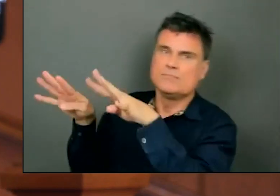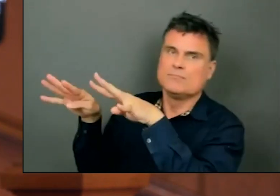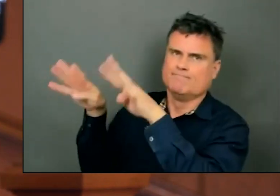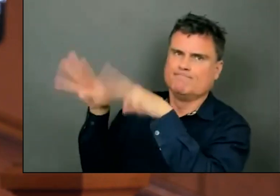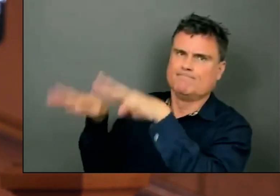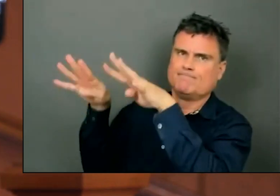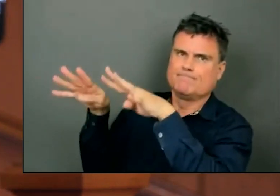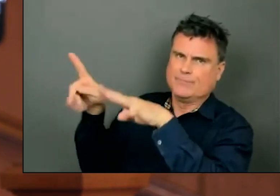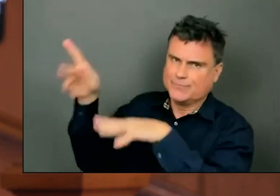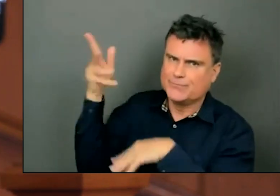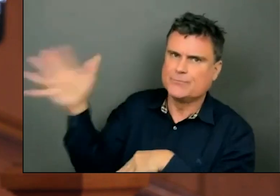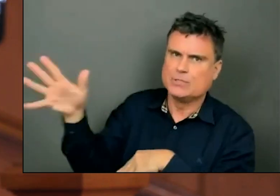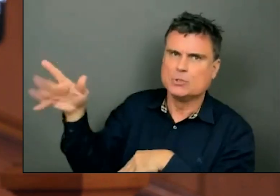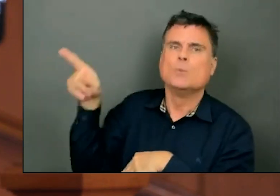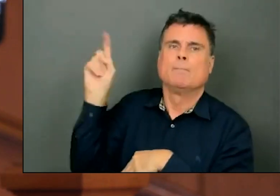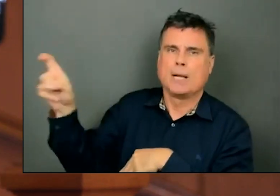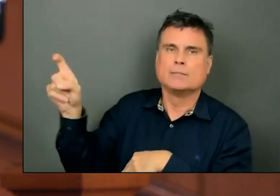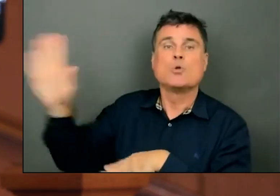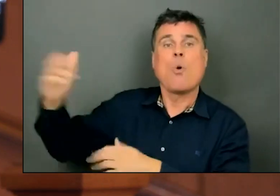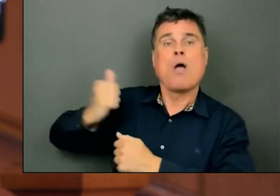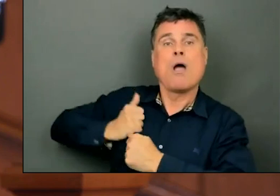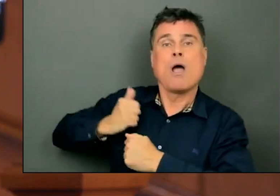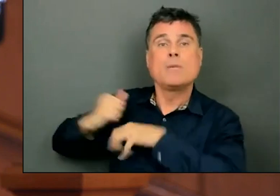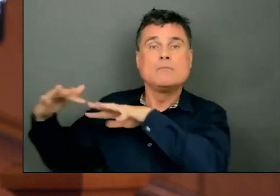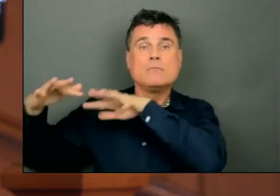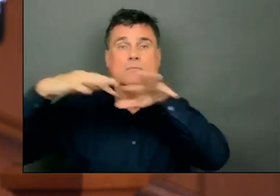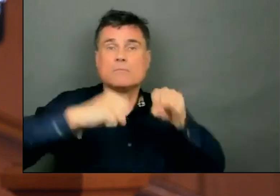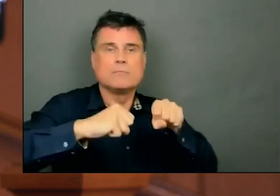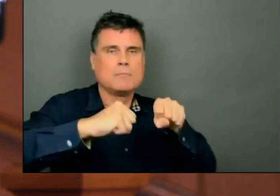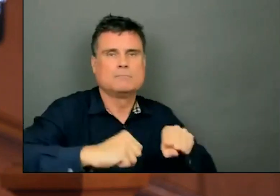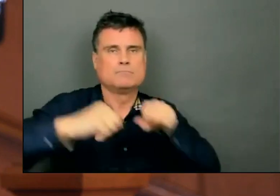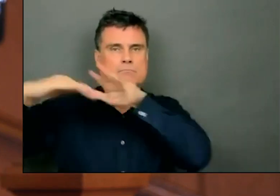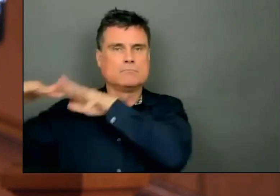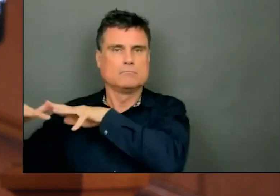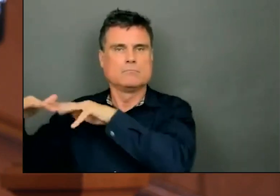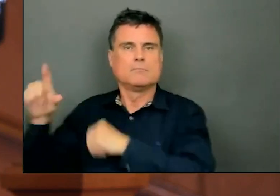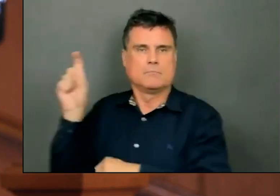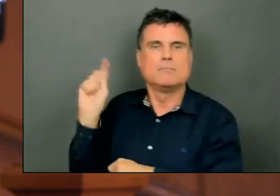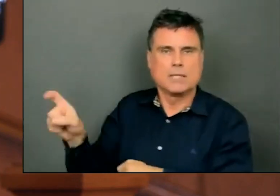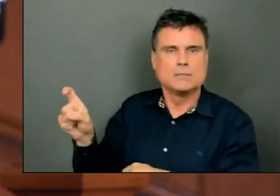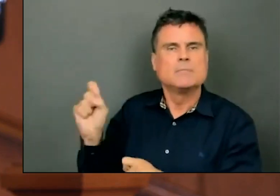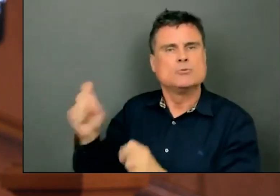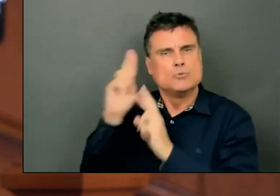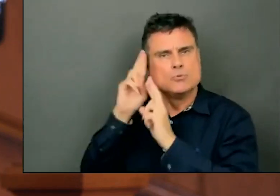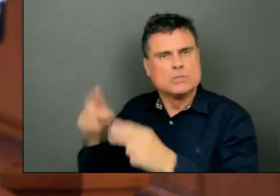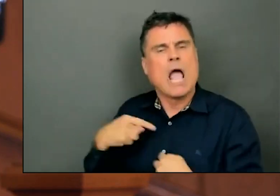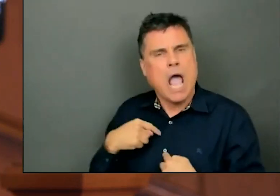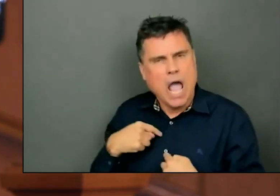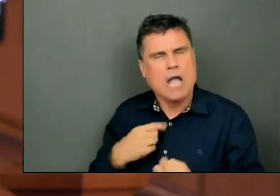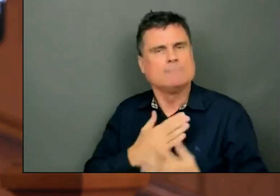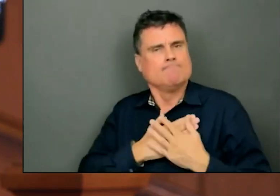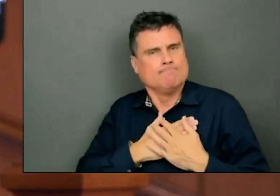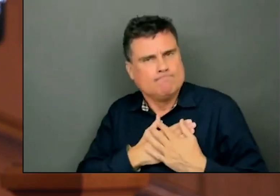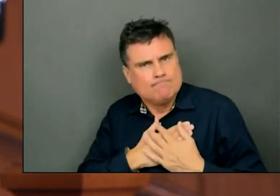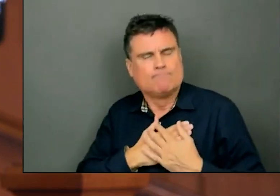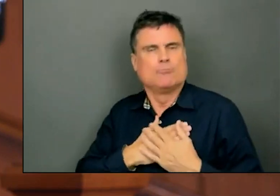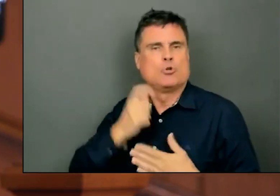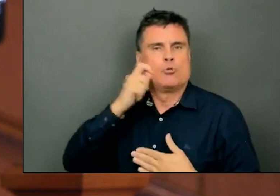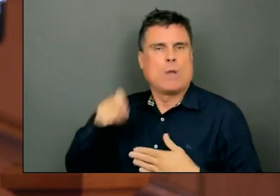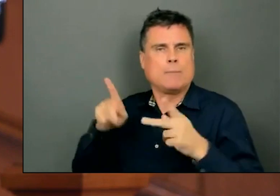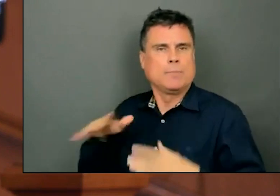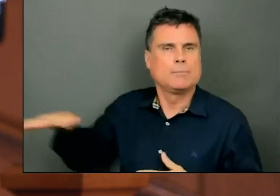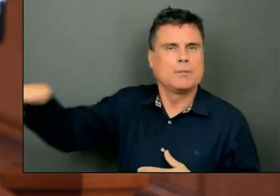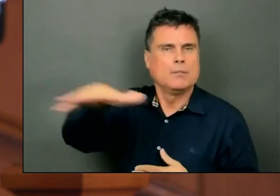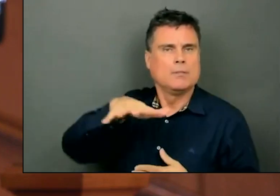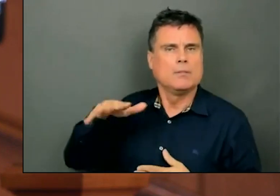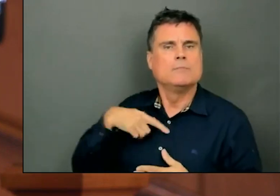course that he is on. My thoughts are with Ukrainian peoples today and days going forward, and our government stands ready